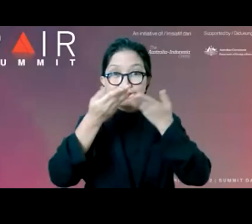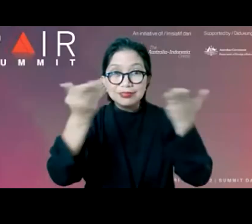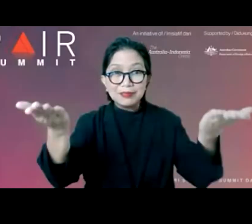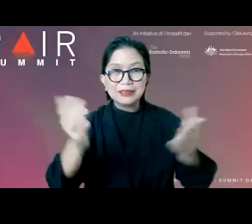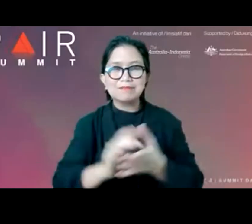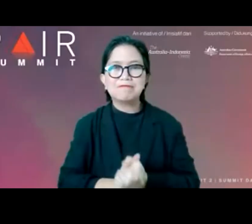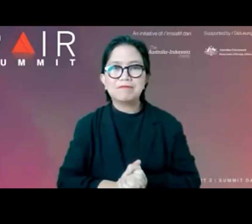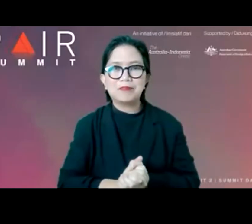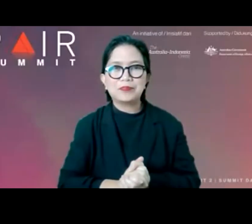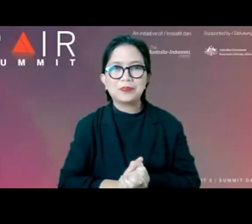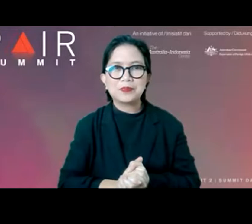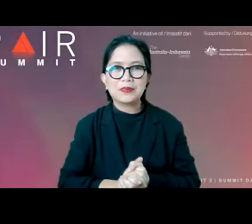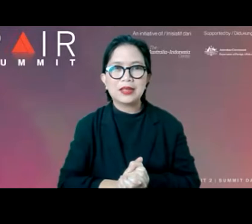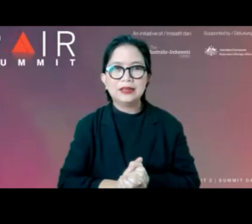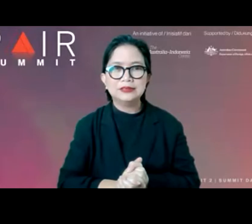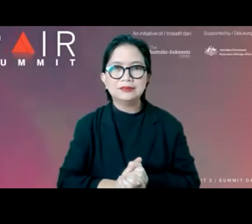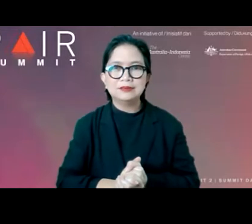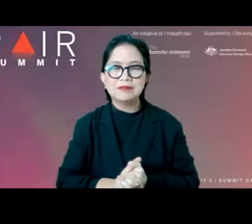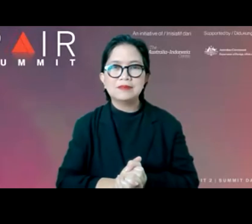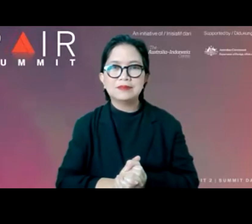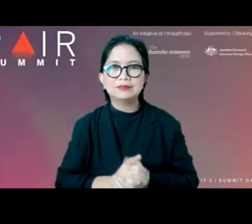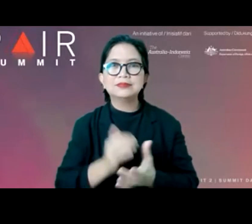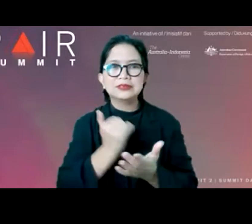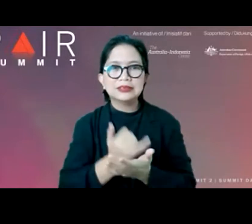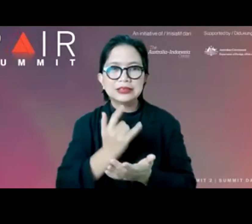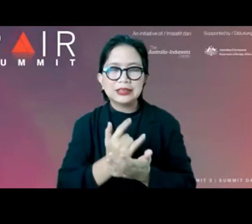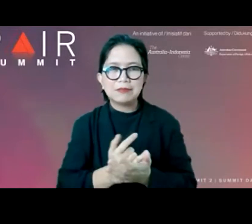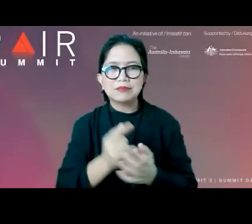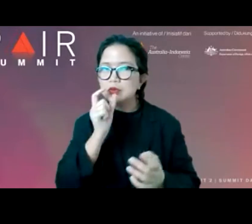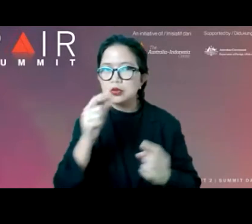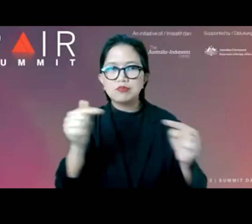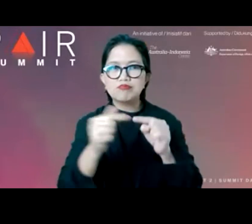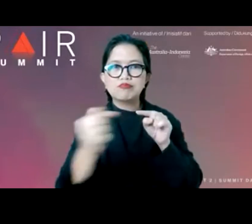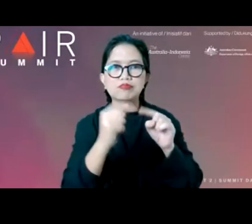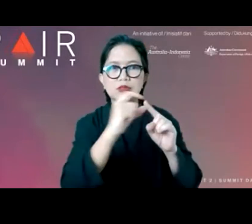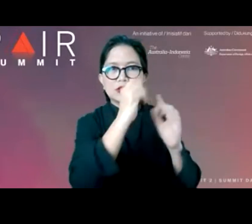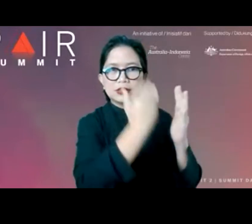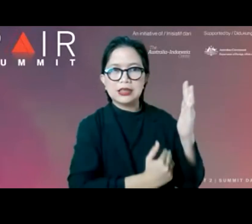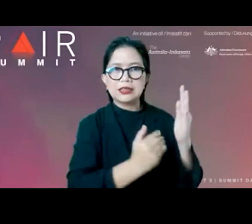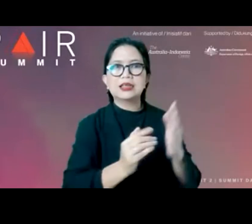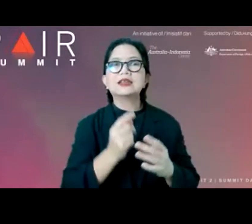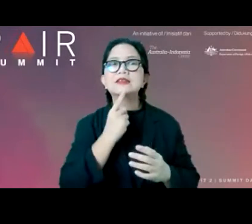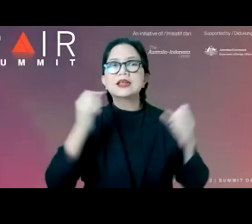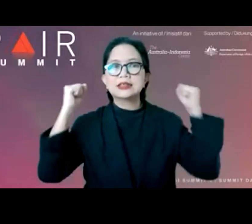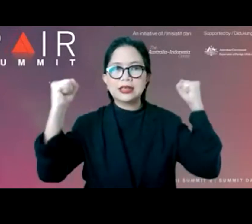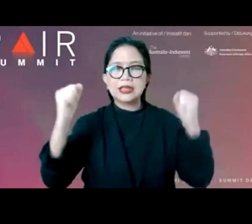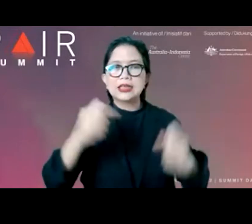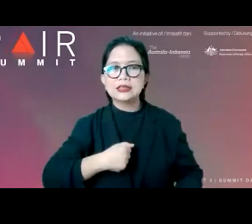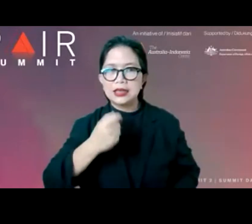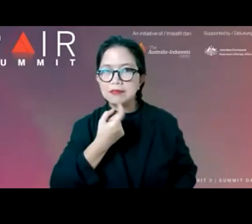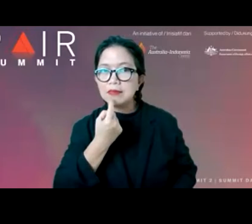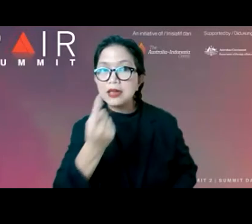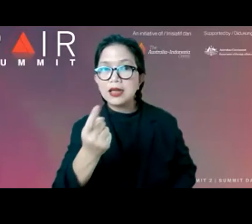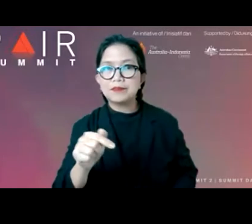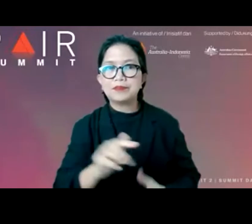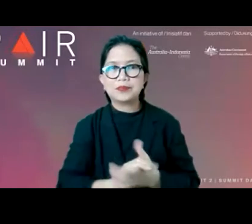around data integration in the healthcare system in Indonesia. I'd like to remind you that our wonderful panelists have been Shera Kania